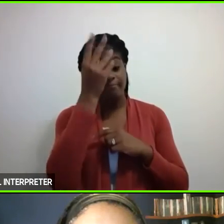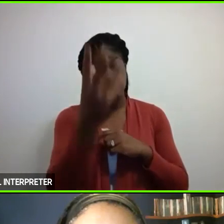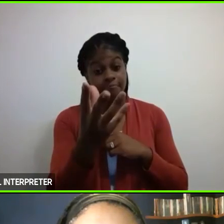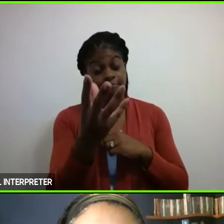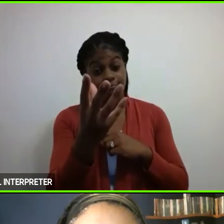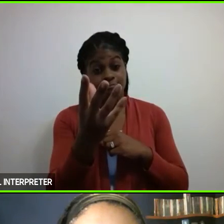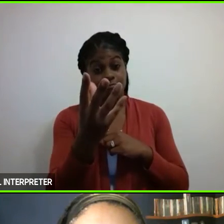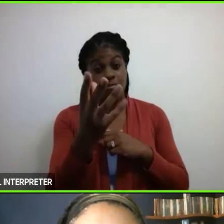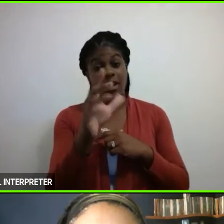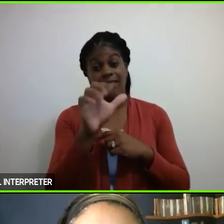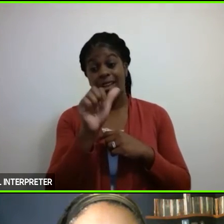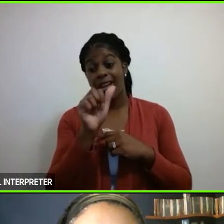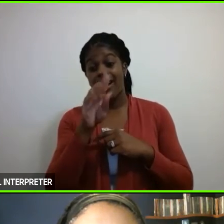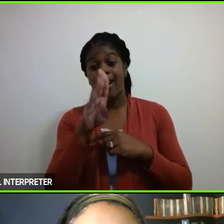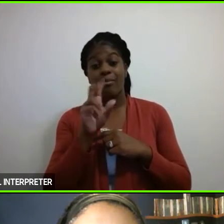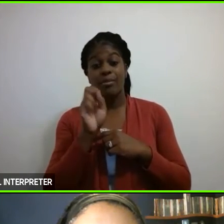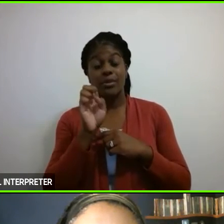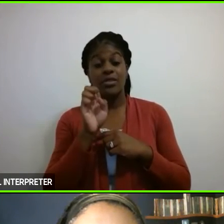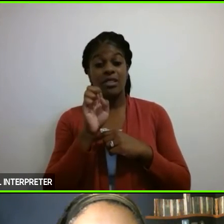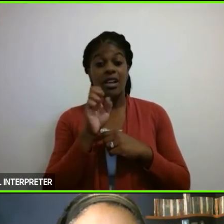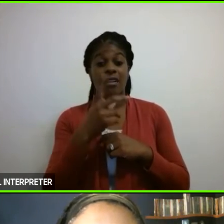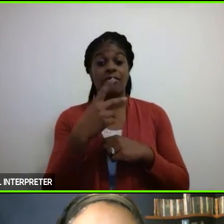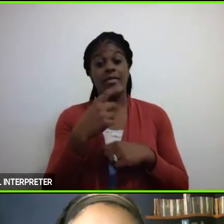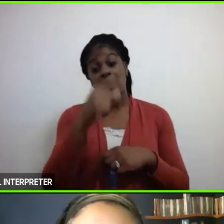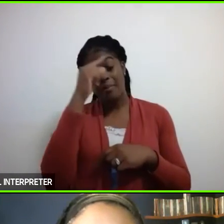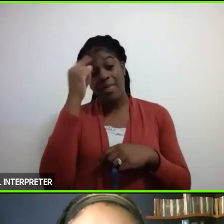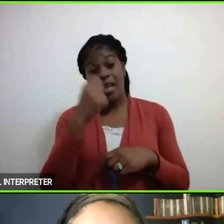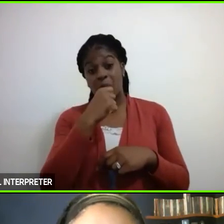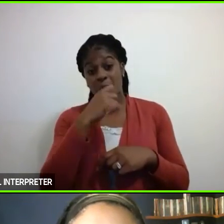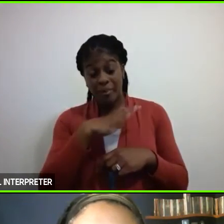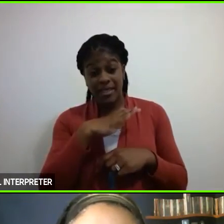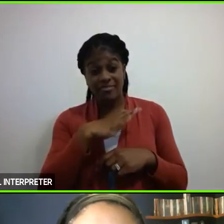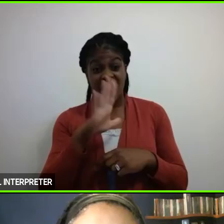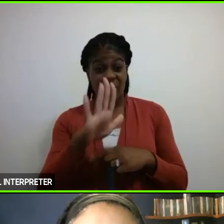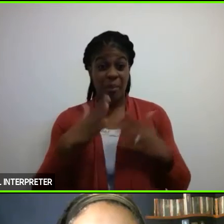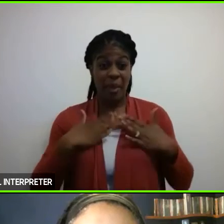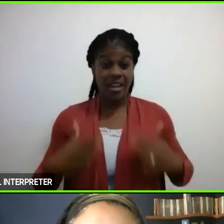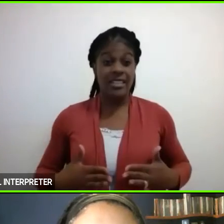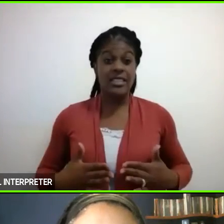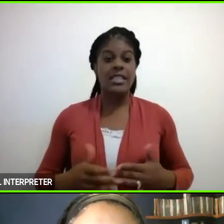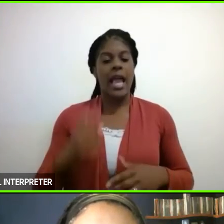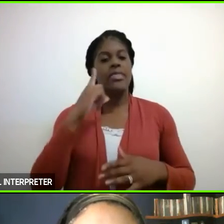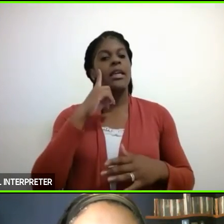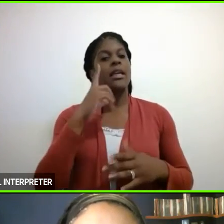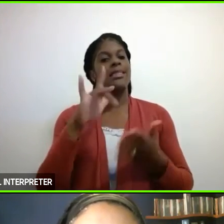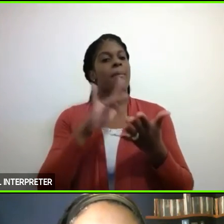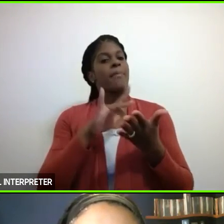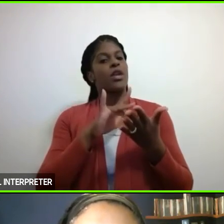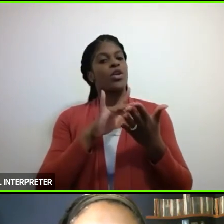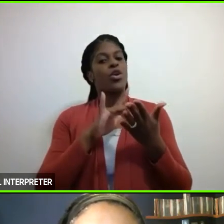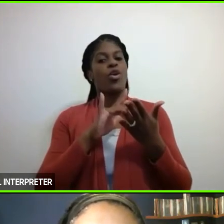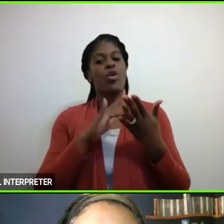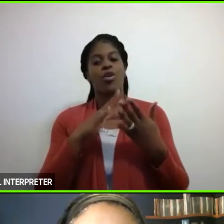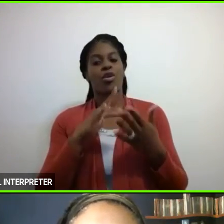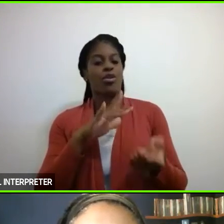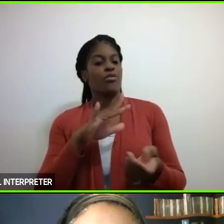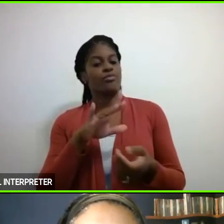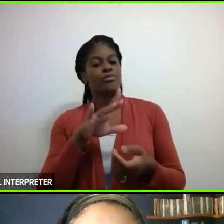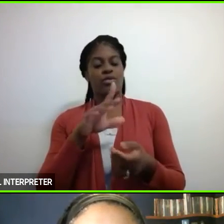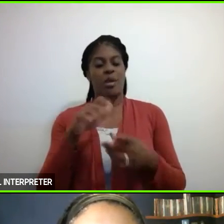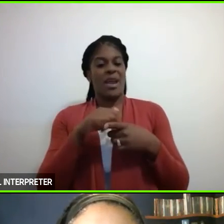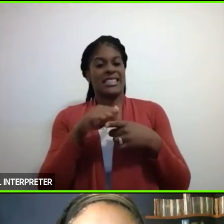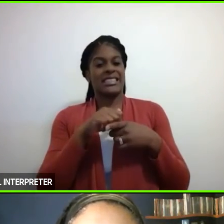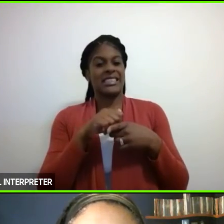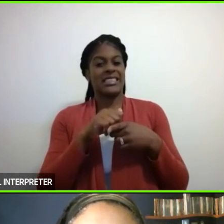the abuse of Black women and their bodies. So I think that those medical practices certainly lead to